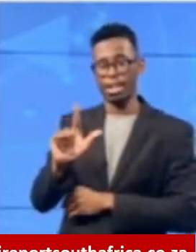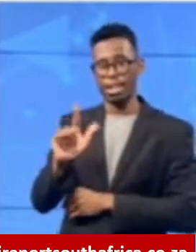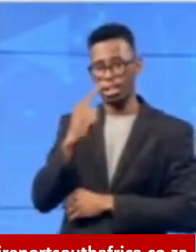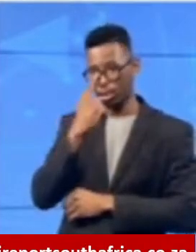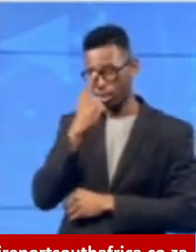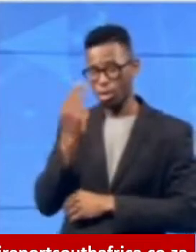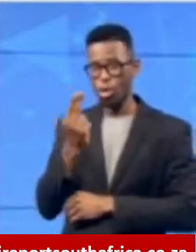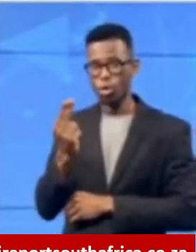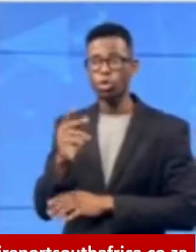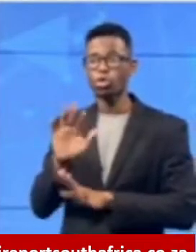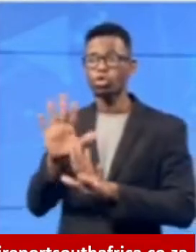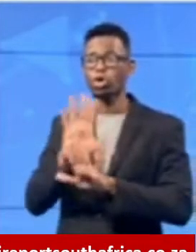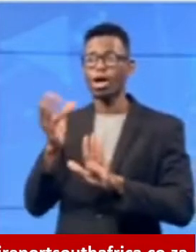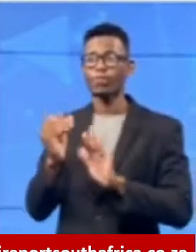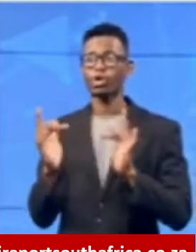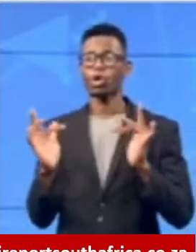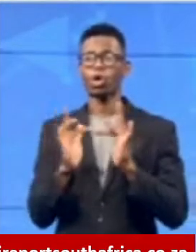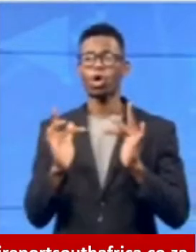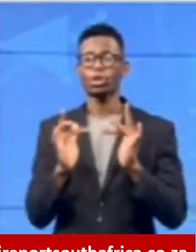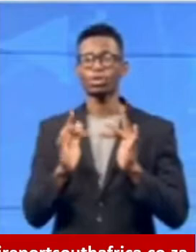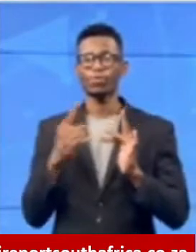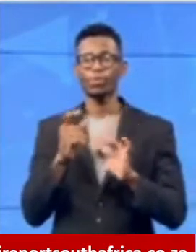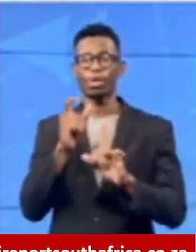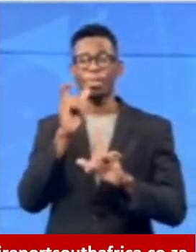with this complainant, a certain Mr. Victor